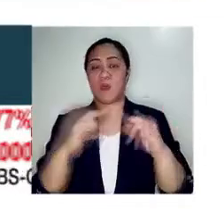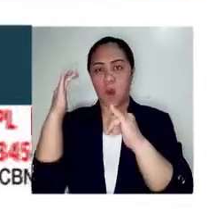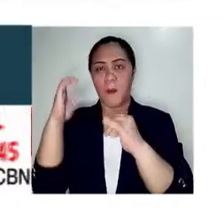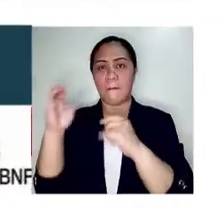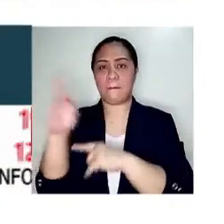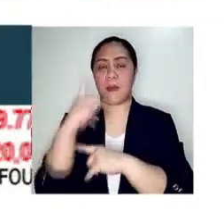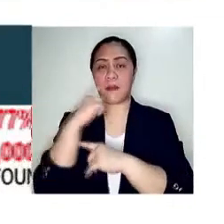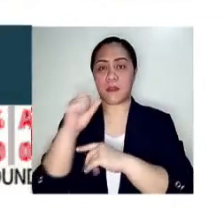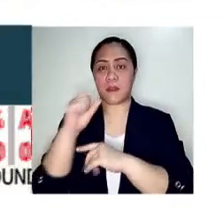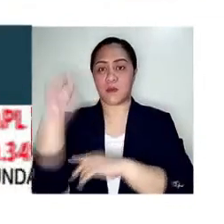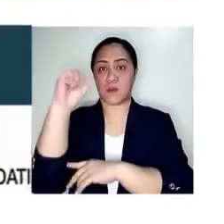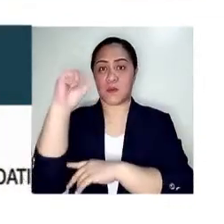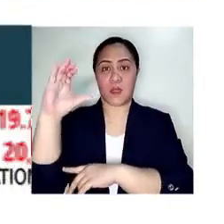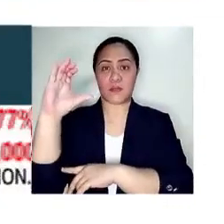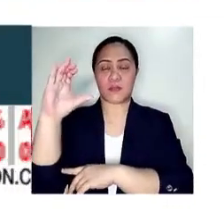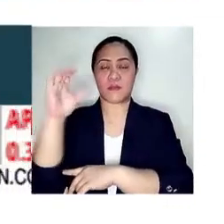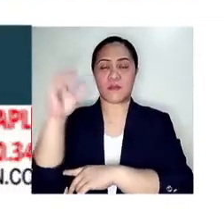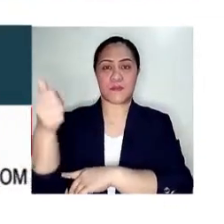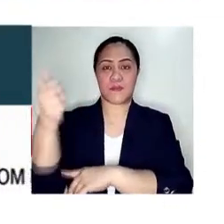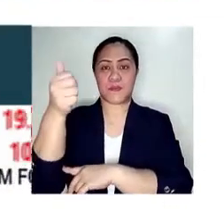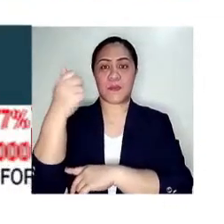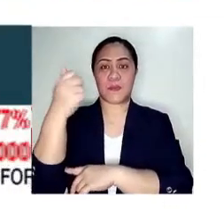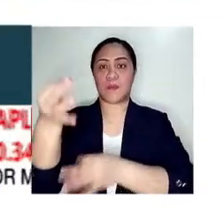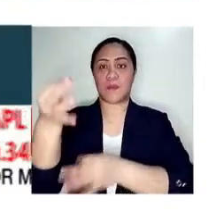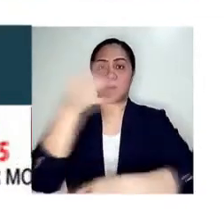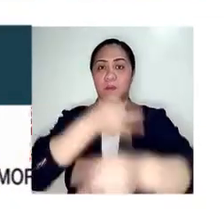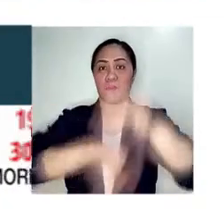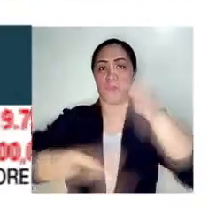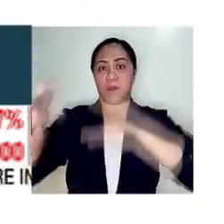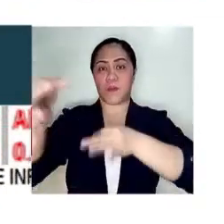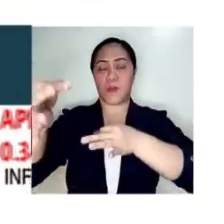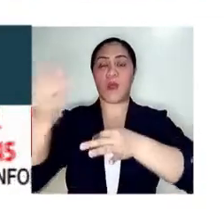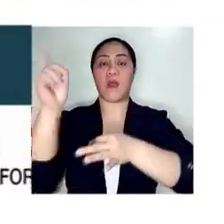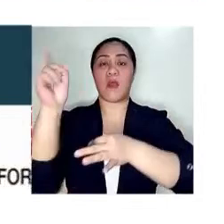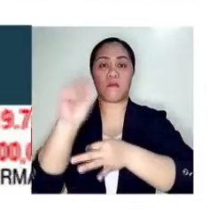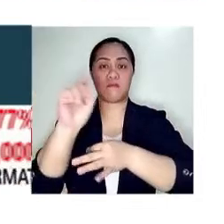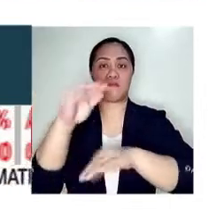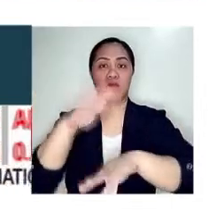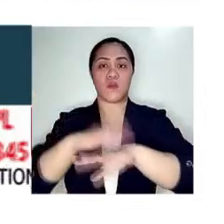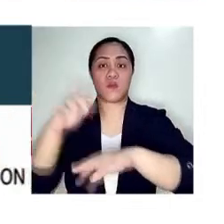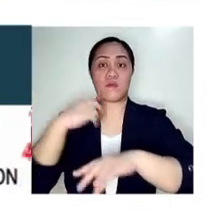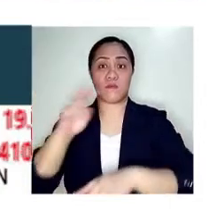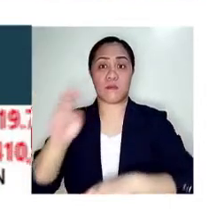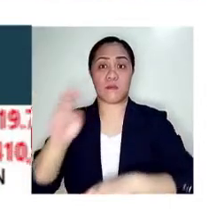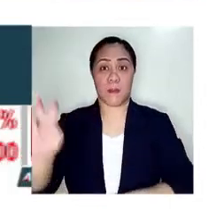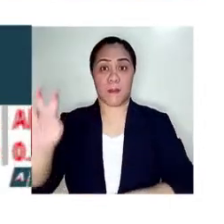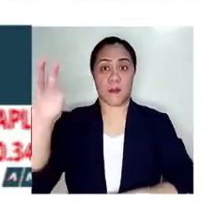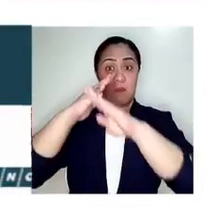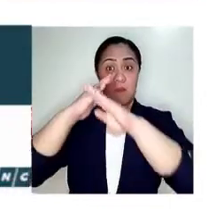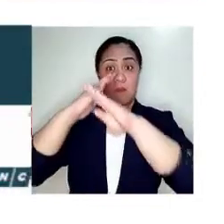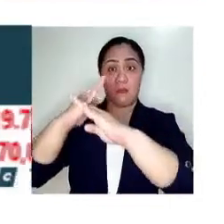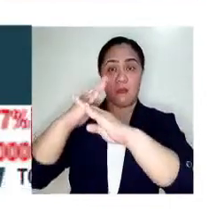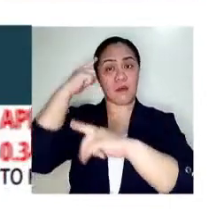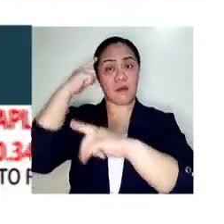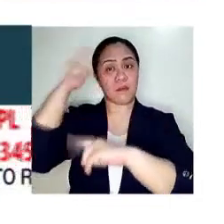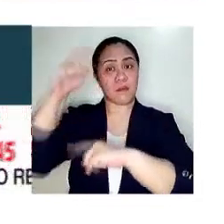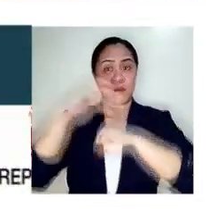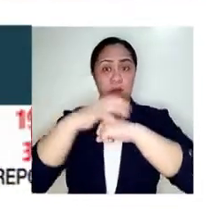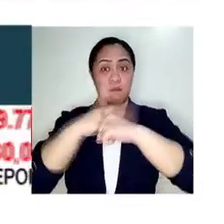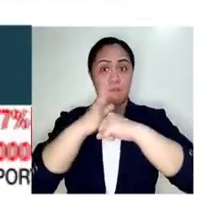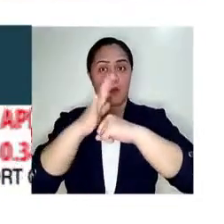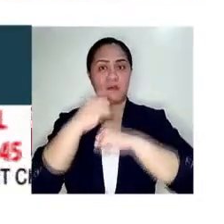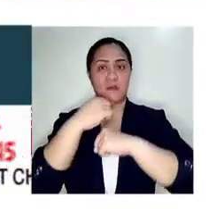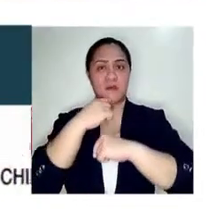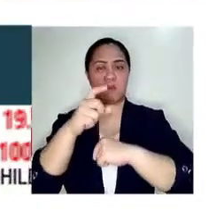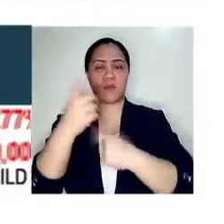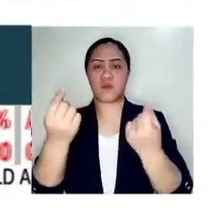was the reversing the Muslim country travel ban. We know that President Trump did this in his first few days in office in